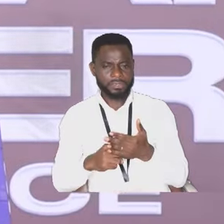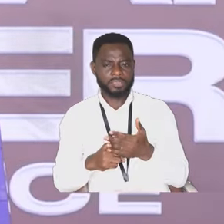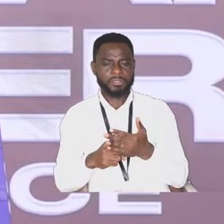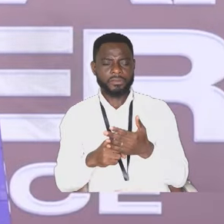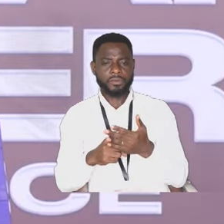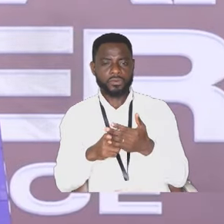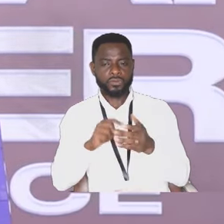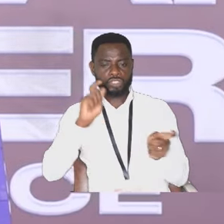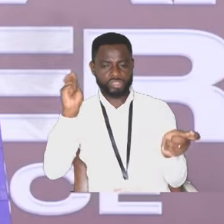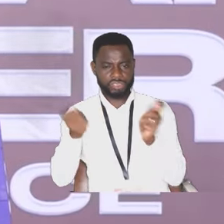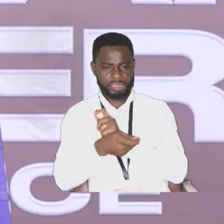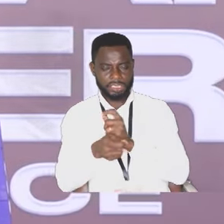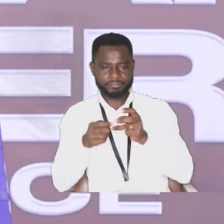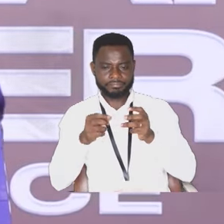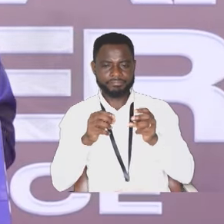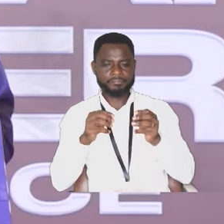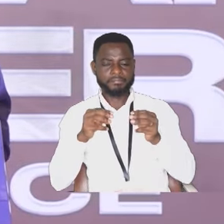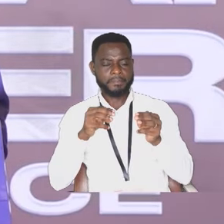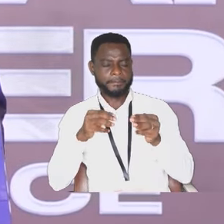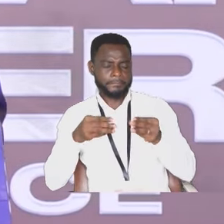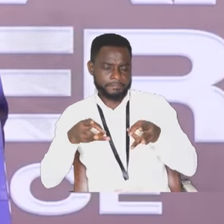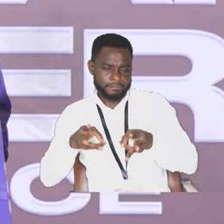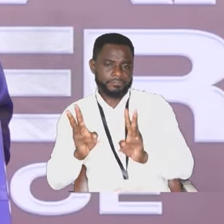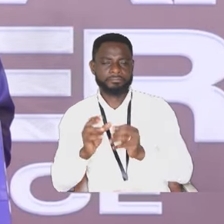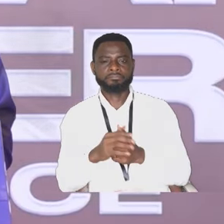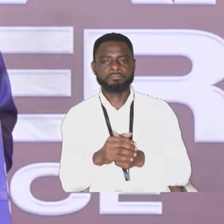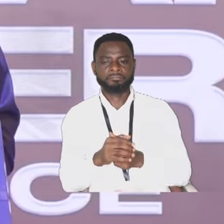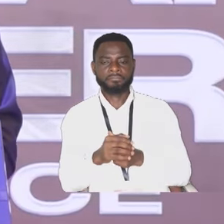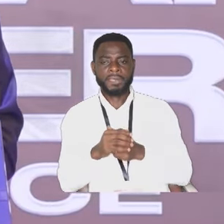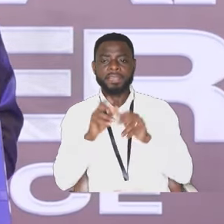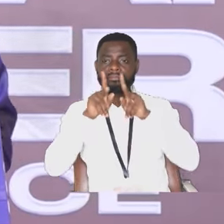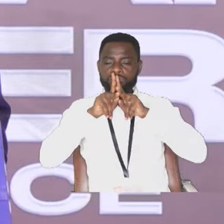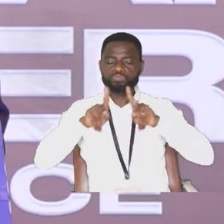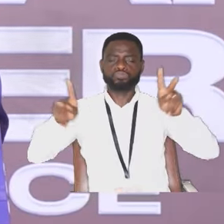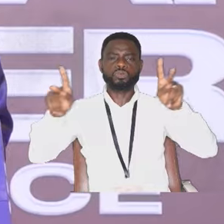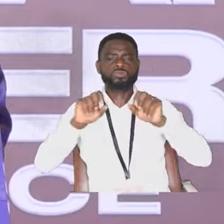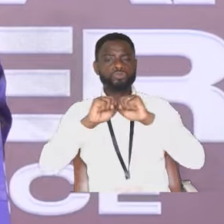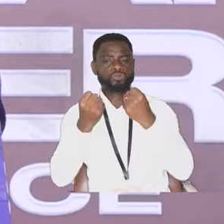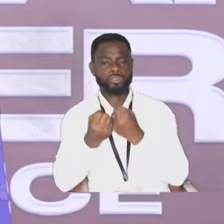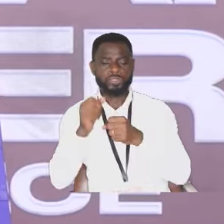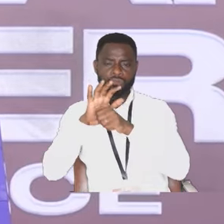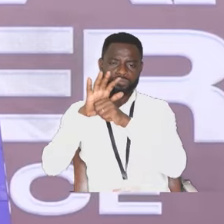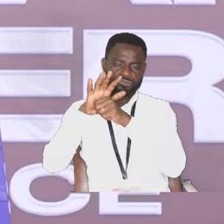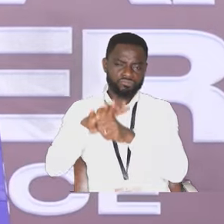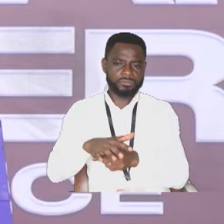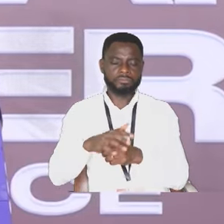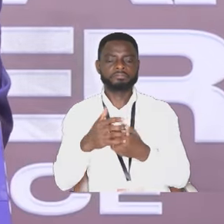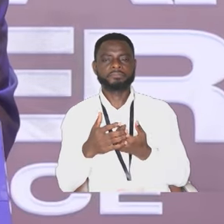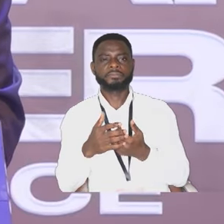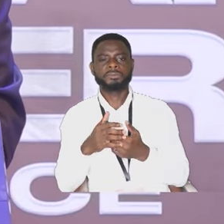manners, which they did. That is called the Proclamation of Society, to suppress the publication of obscenity.